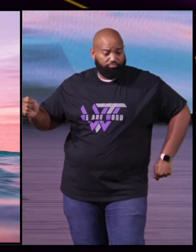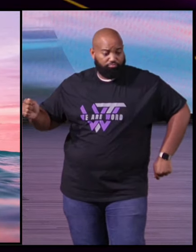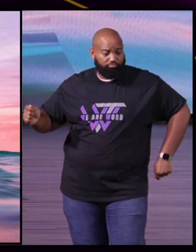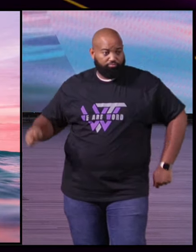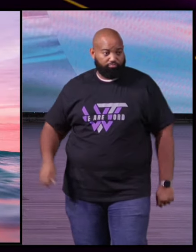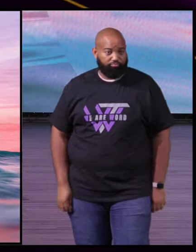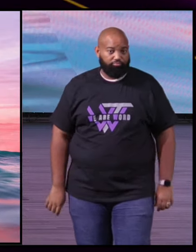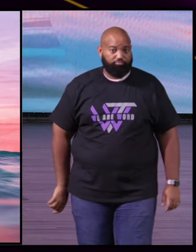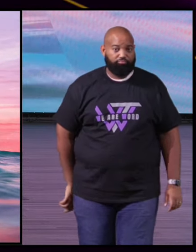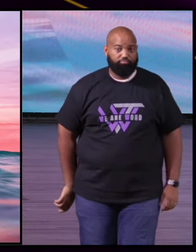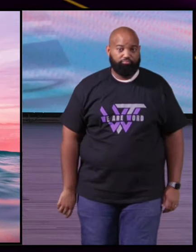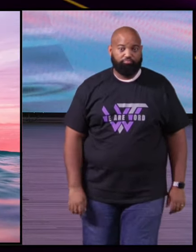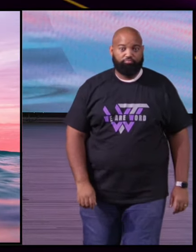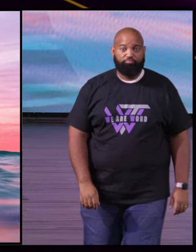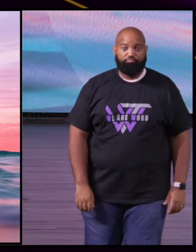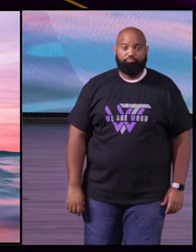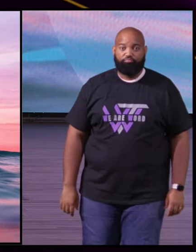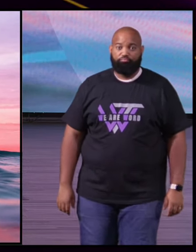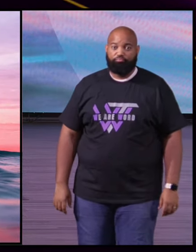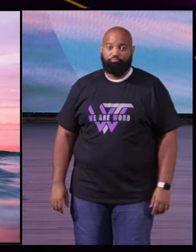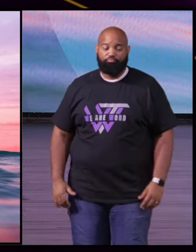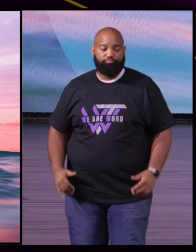Come on over to your pastor, Jekiah.